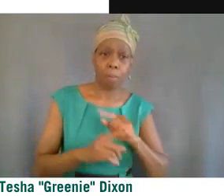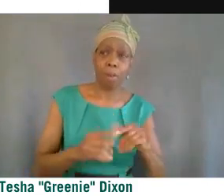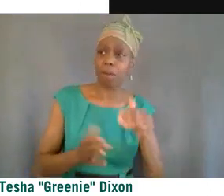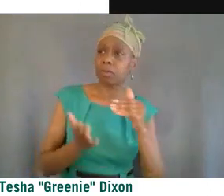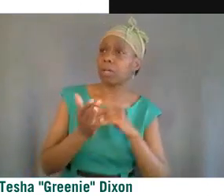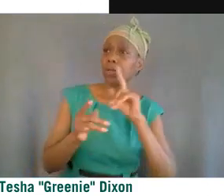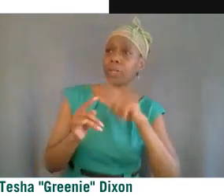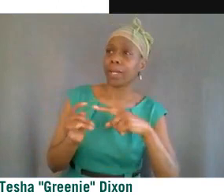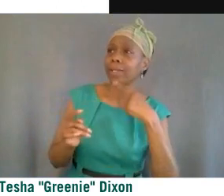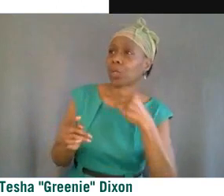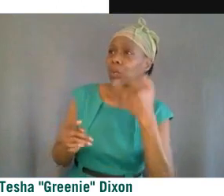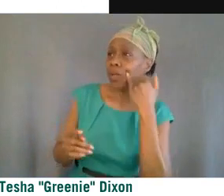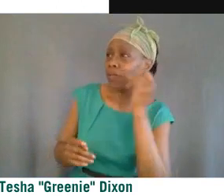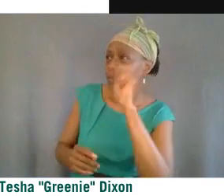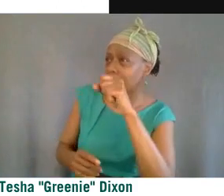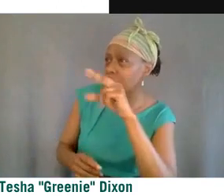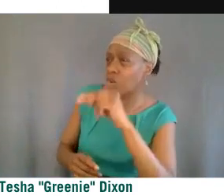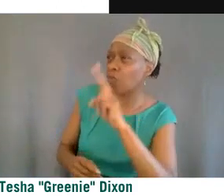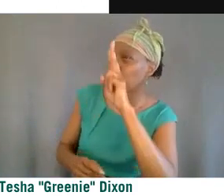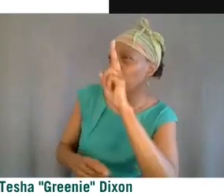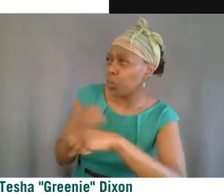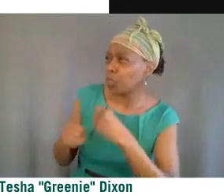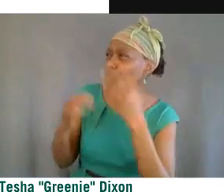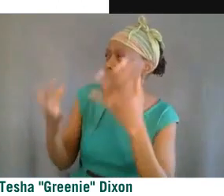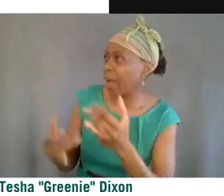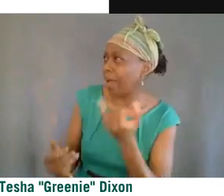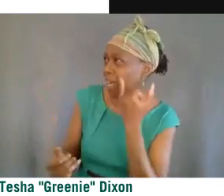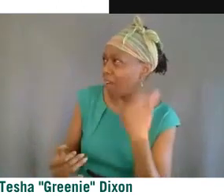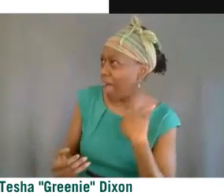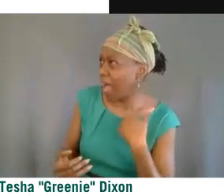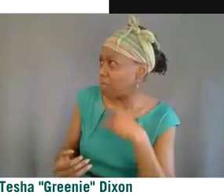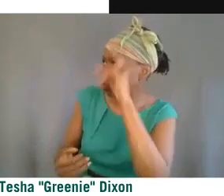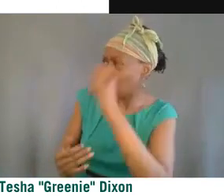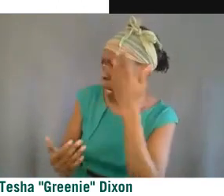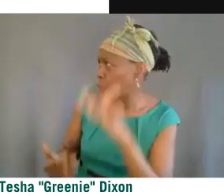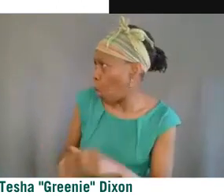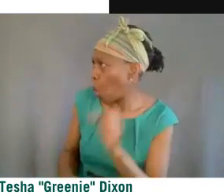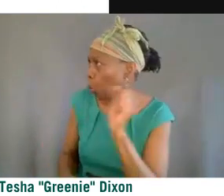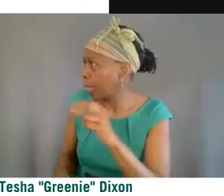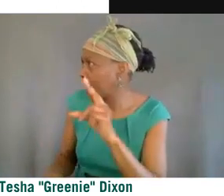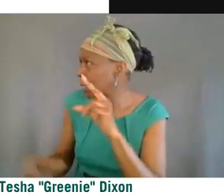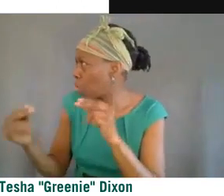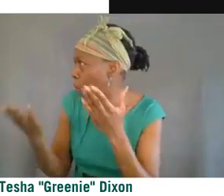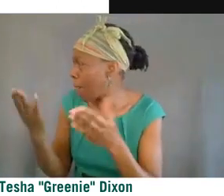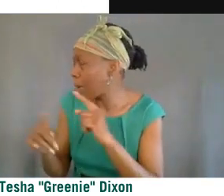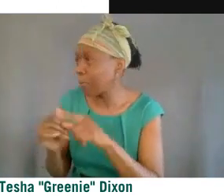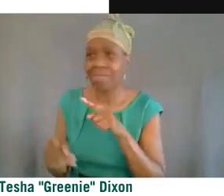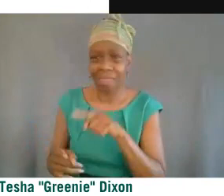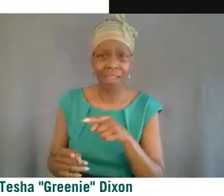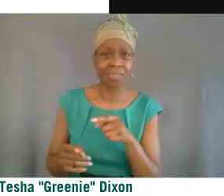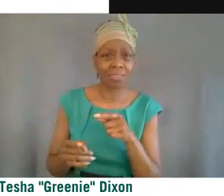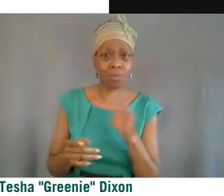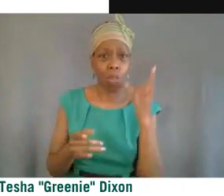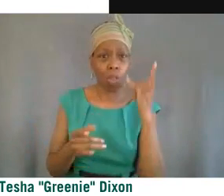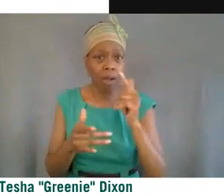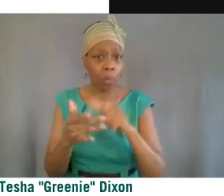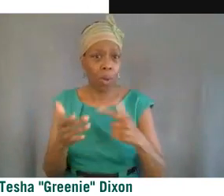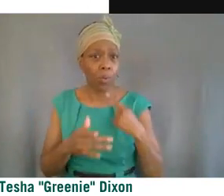had a stroke or not for 2 years. And that's almost like essentially what we were telling families